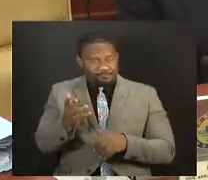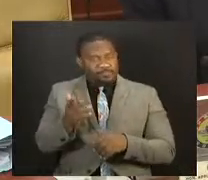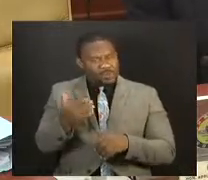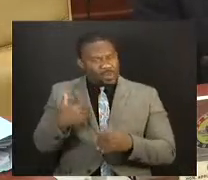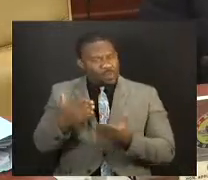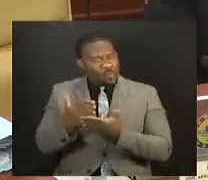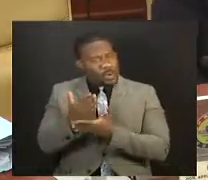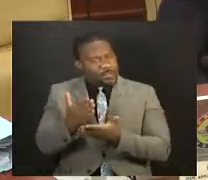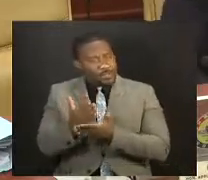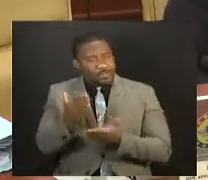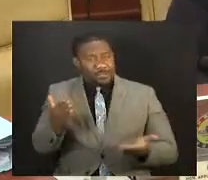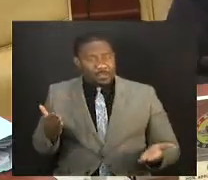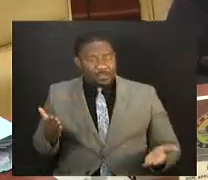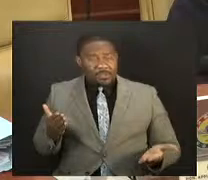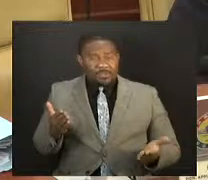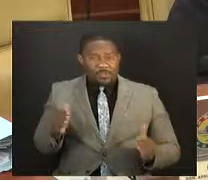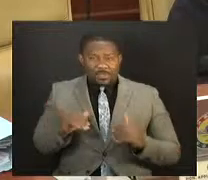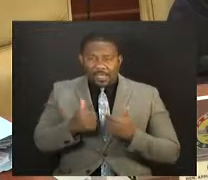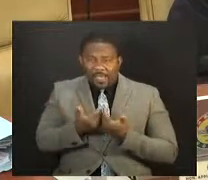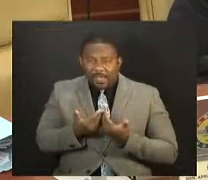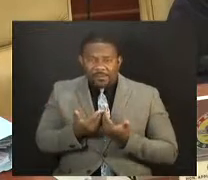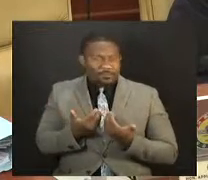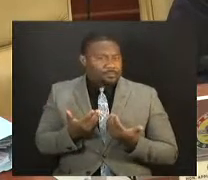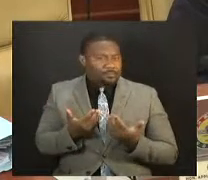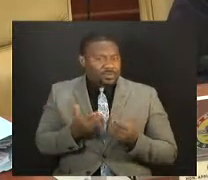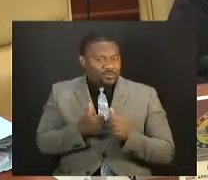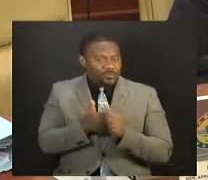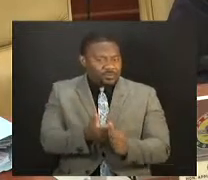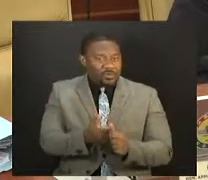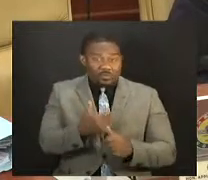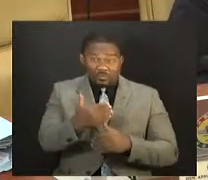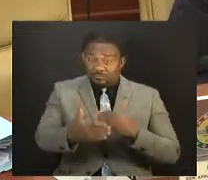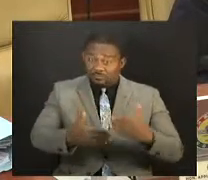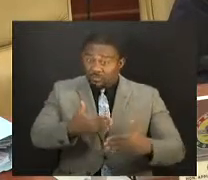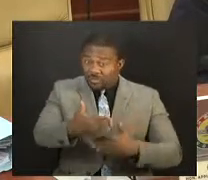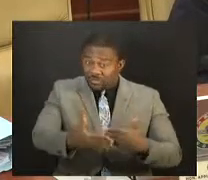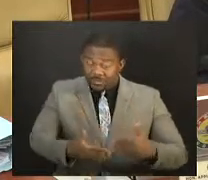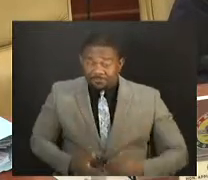exercised, but through some process.